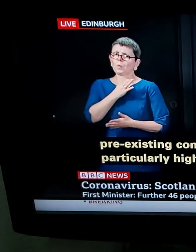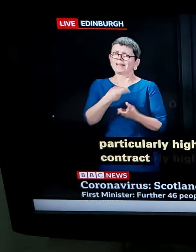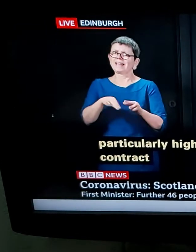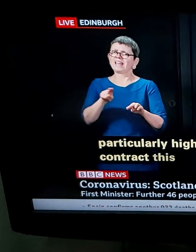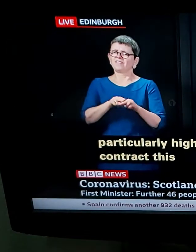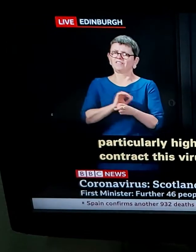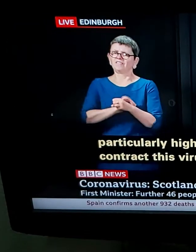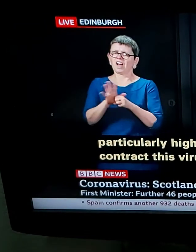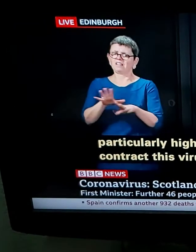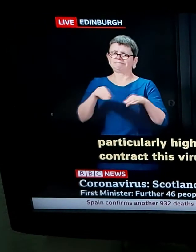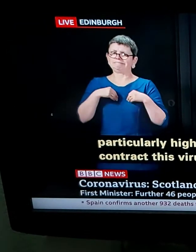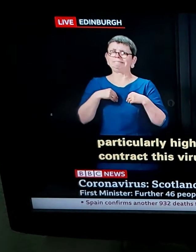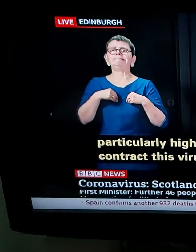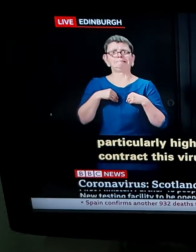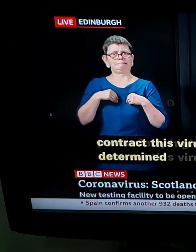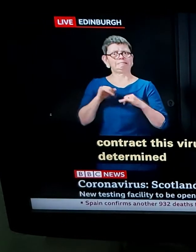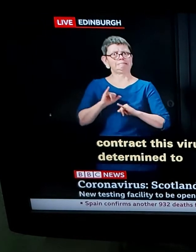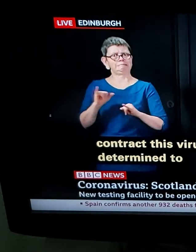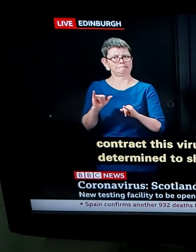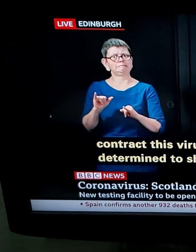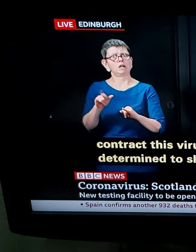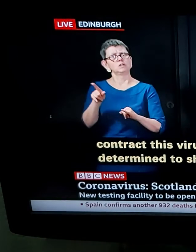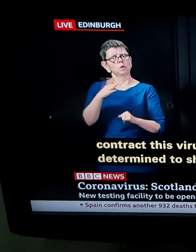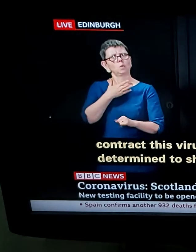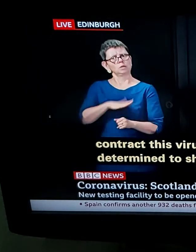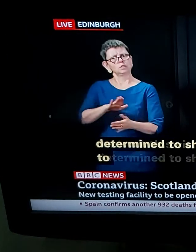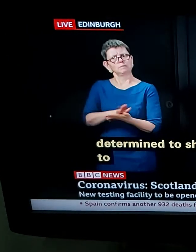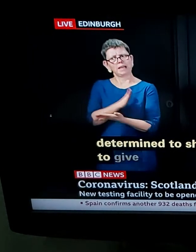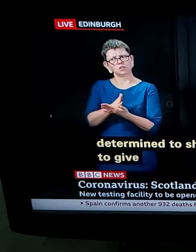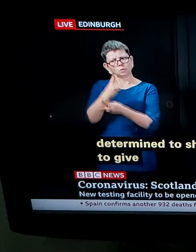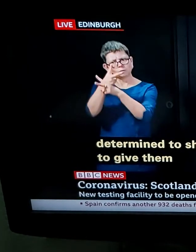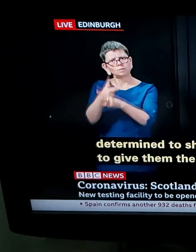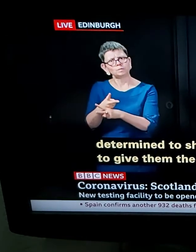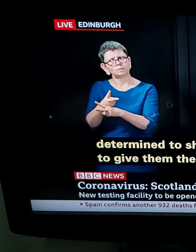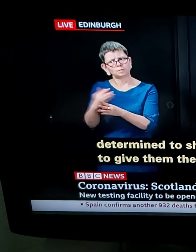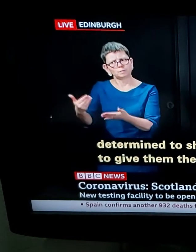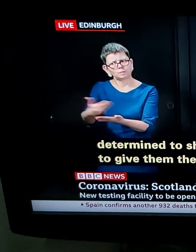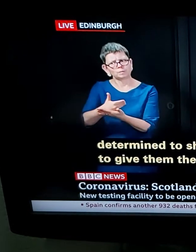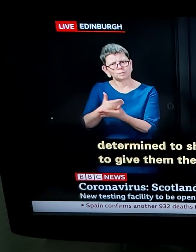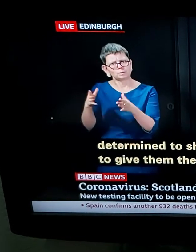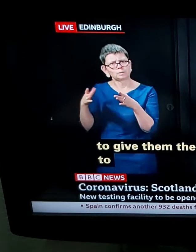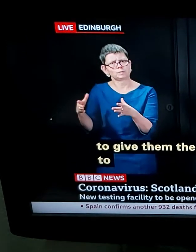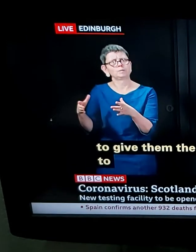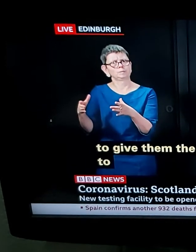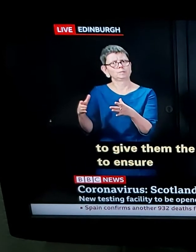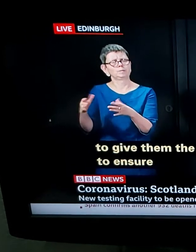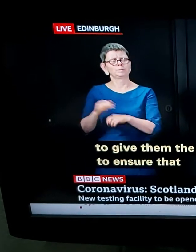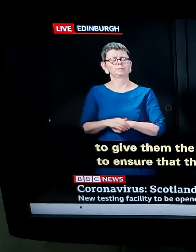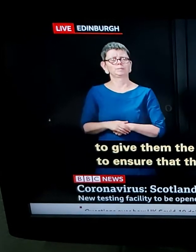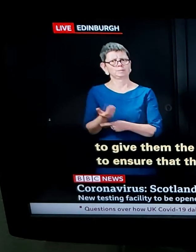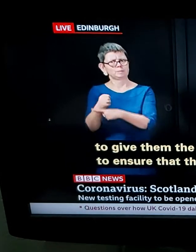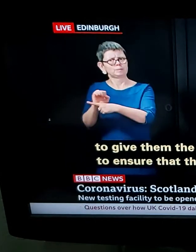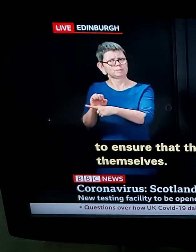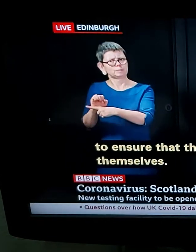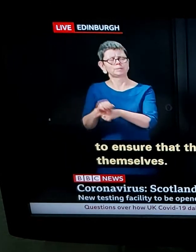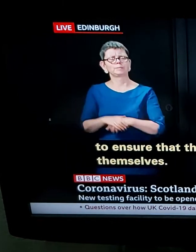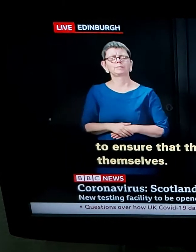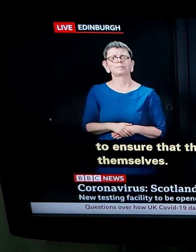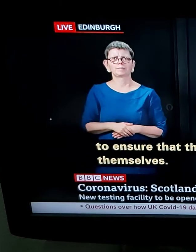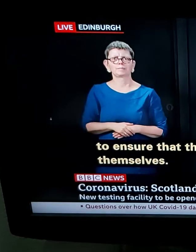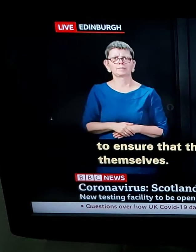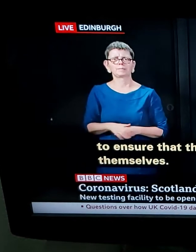shield them and also to give them the support they need to ensure that they can protect themselves. The final issue I